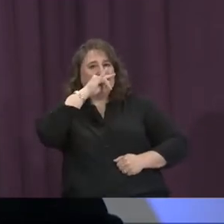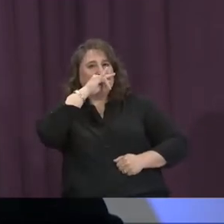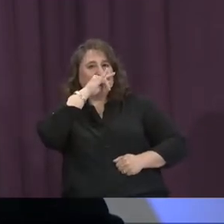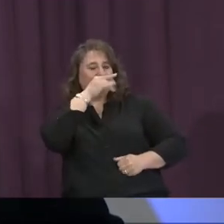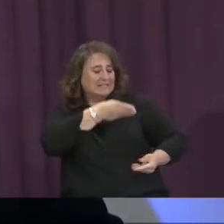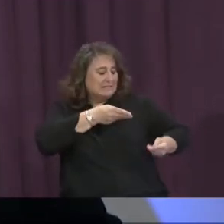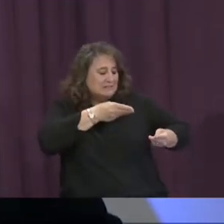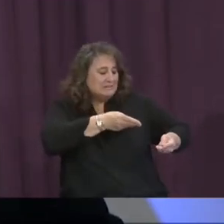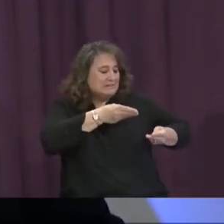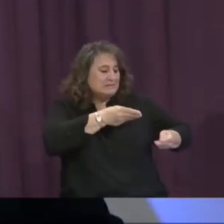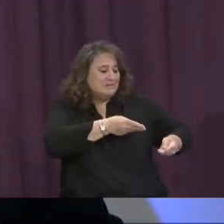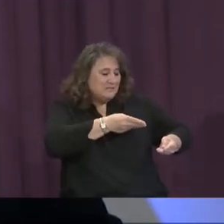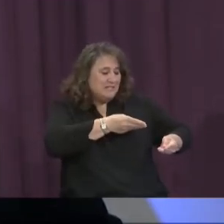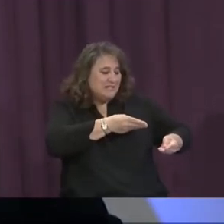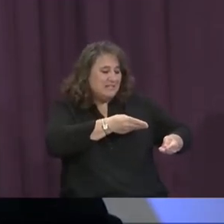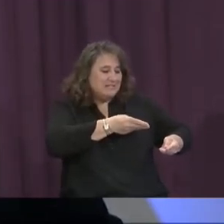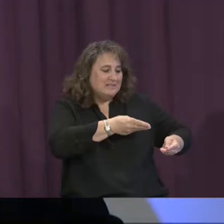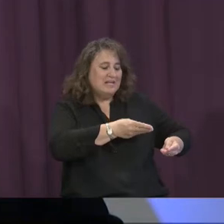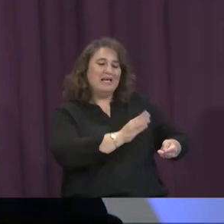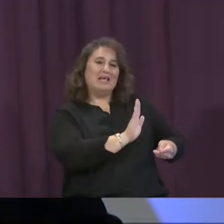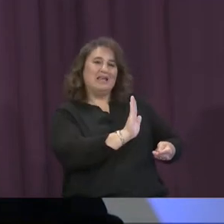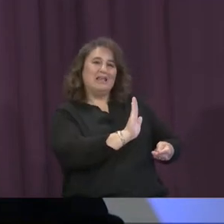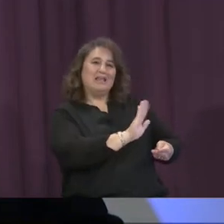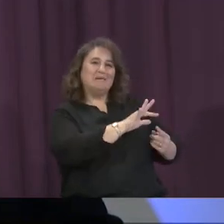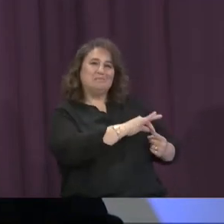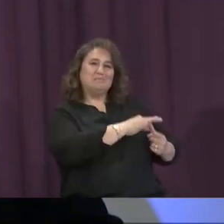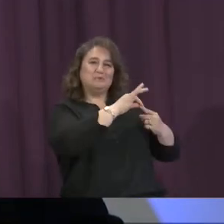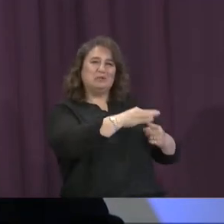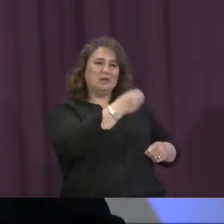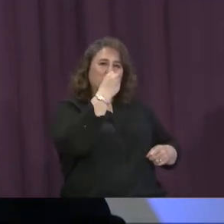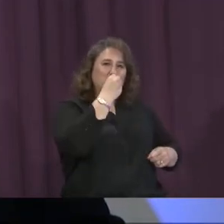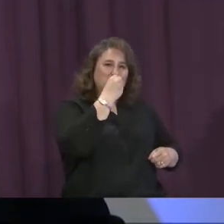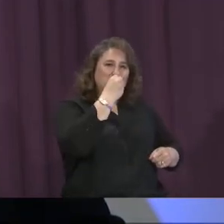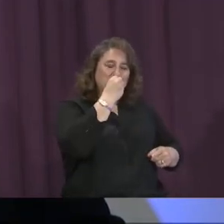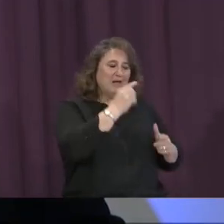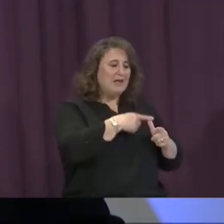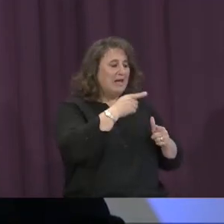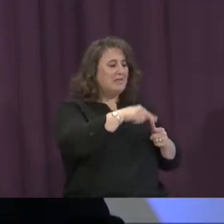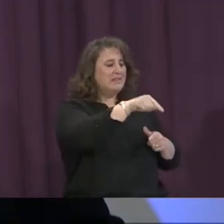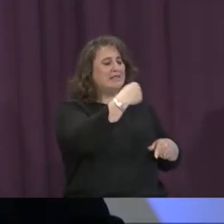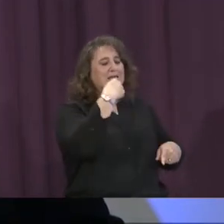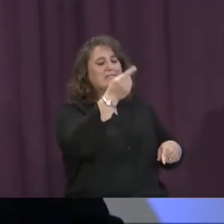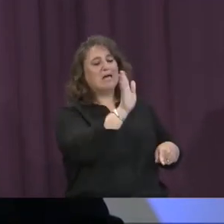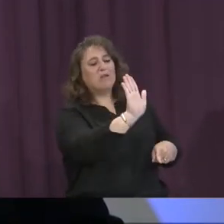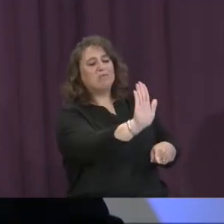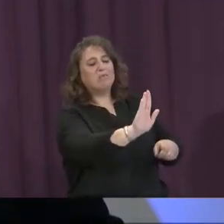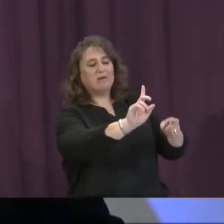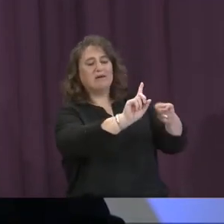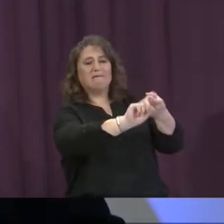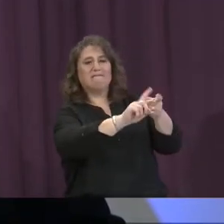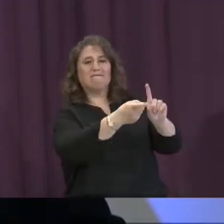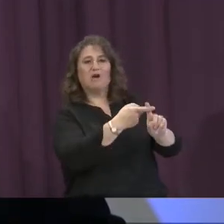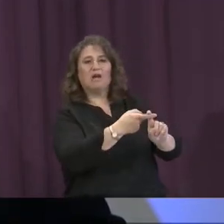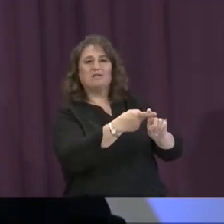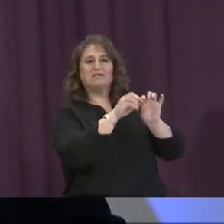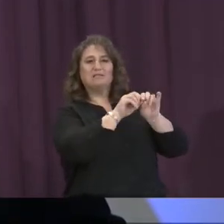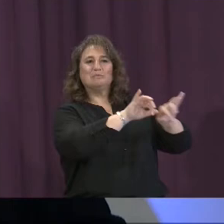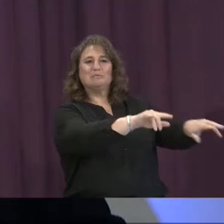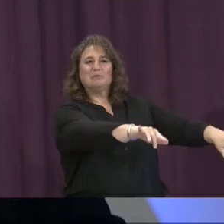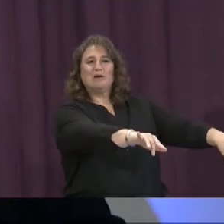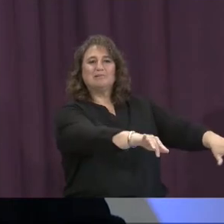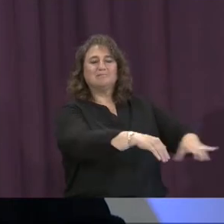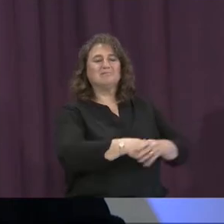And, you know, they share it with their friends and things like that. So I just think, um, for me, just, um,